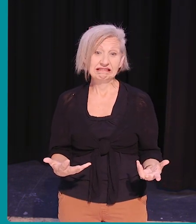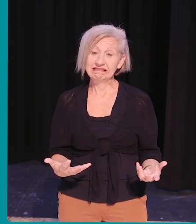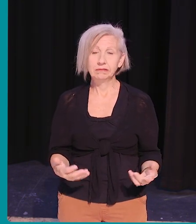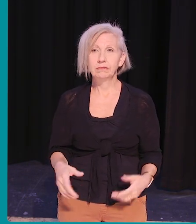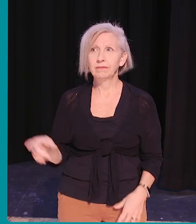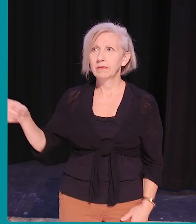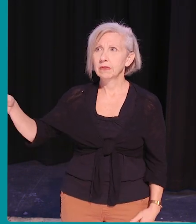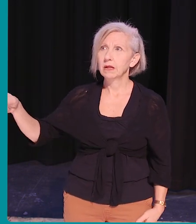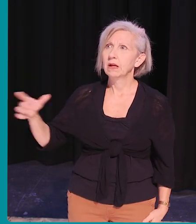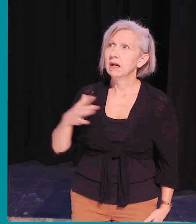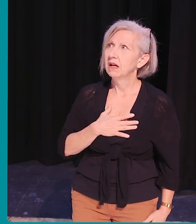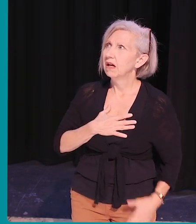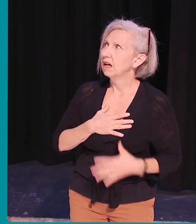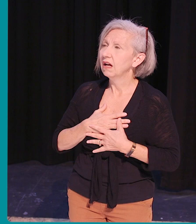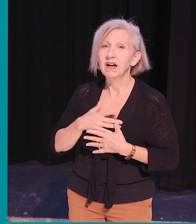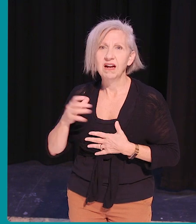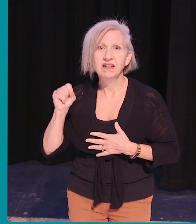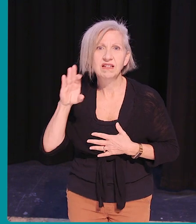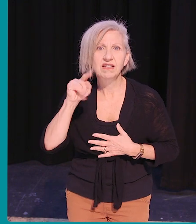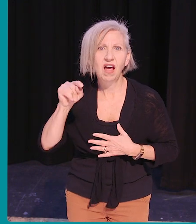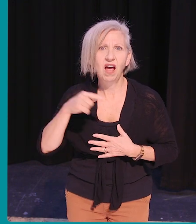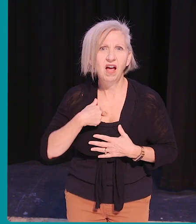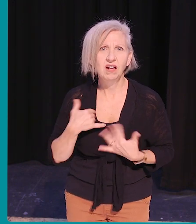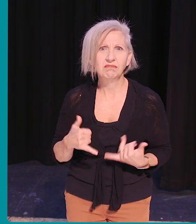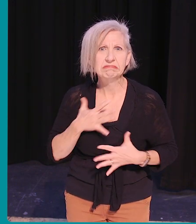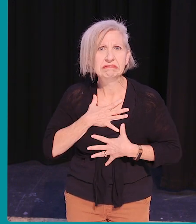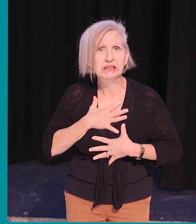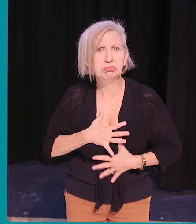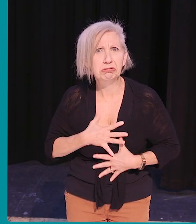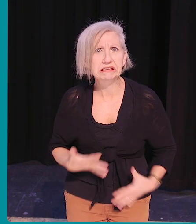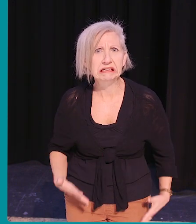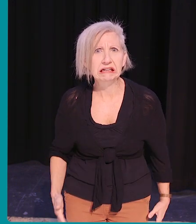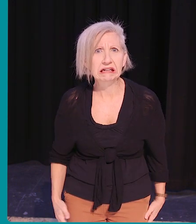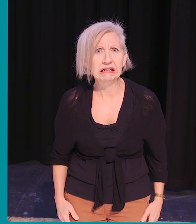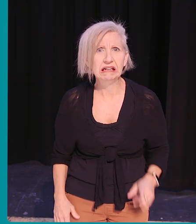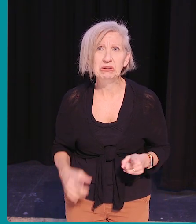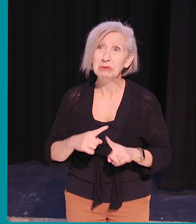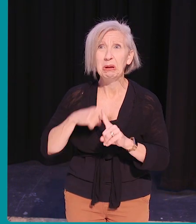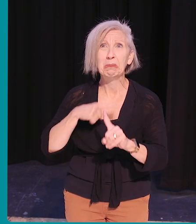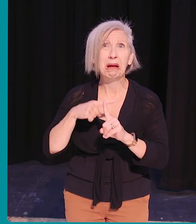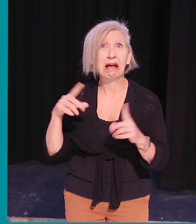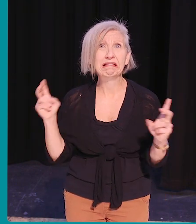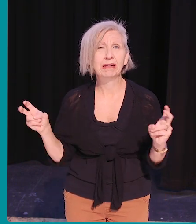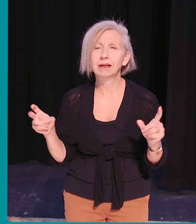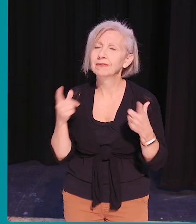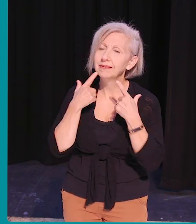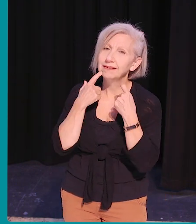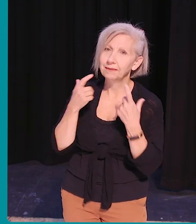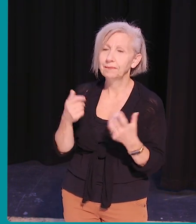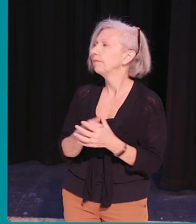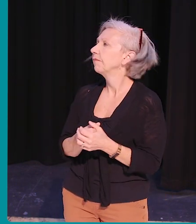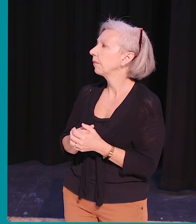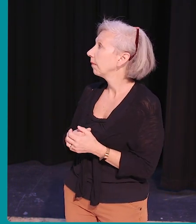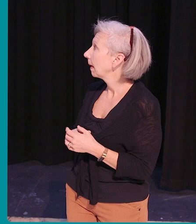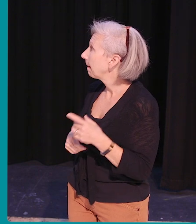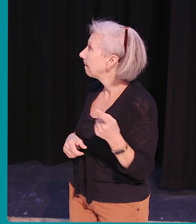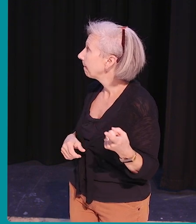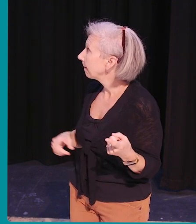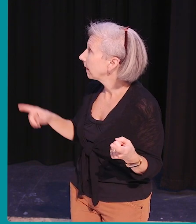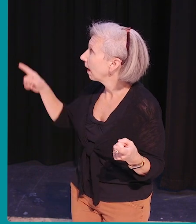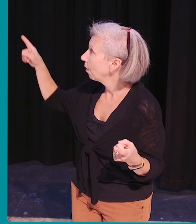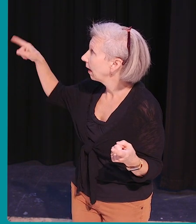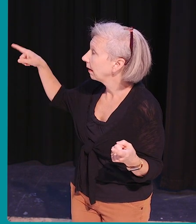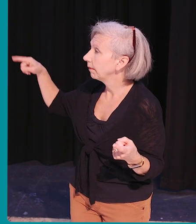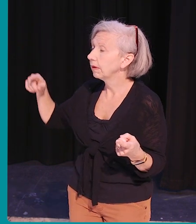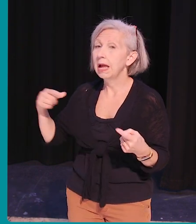Time for your discussion, buddy. Turn, make sense of what I just shared with you. I shared 2 relevance gaps, one around information literacy, one around in life and career readiness. The timer's